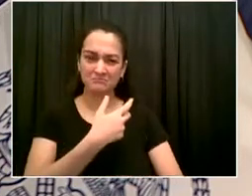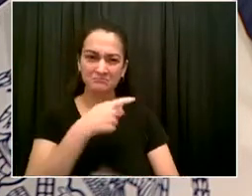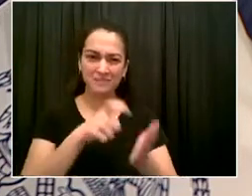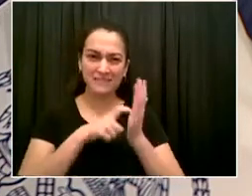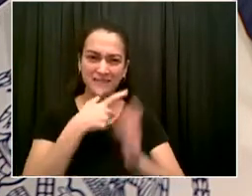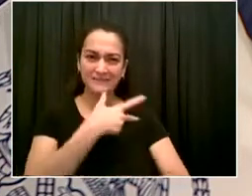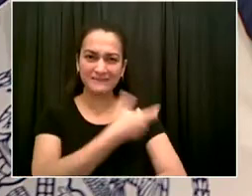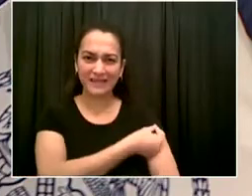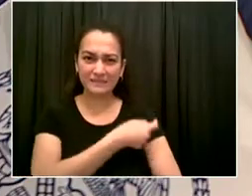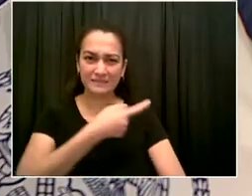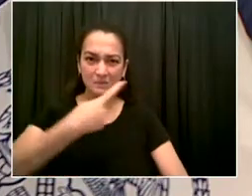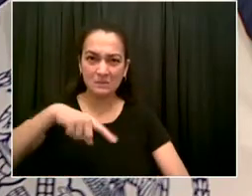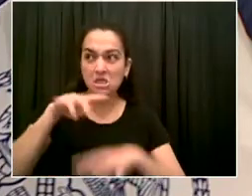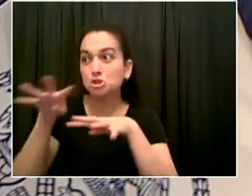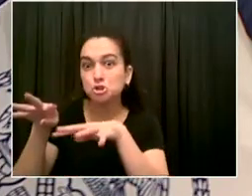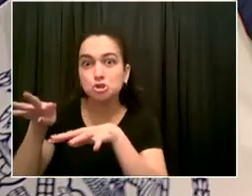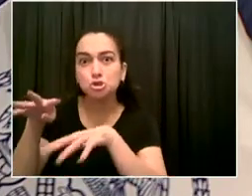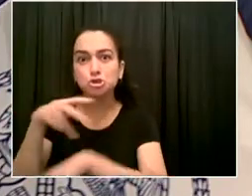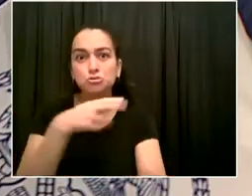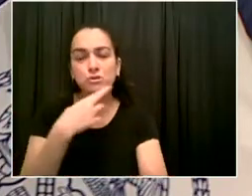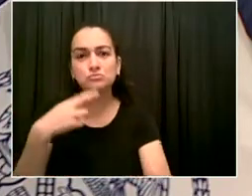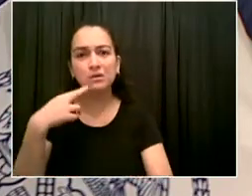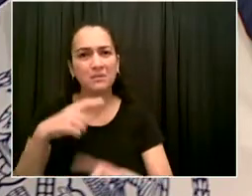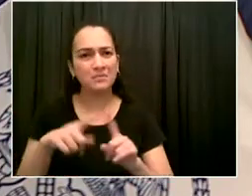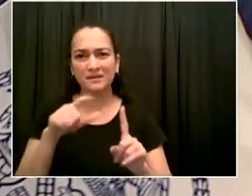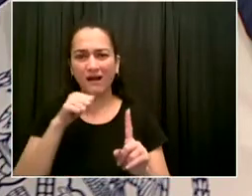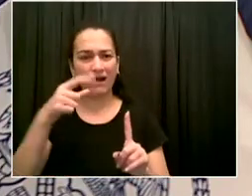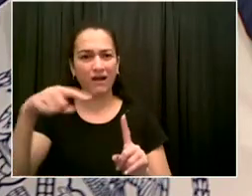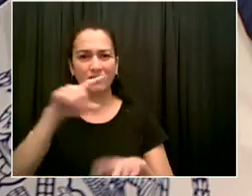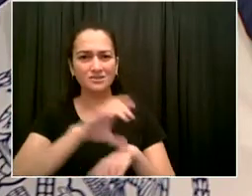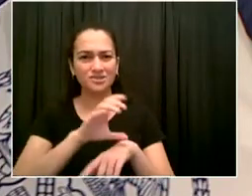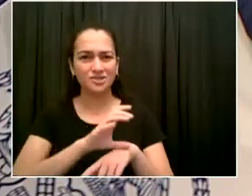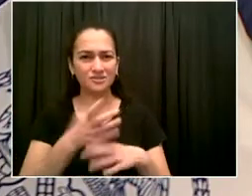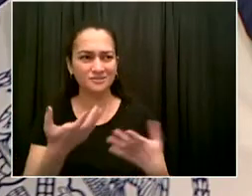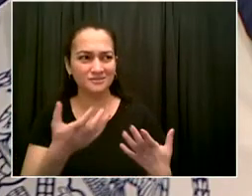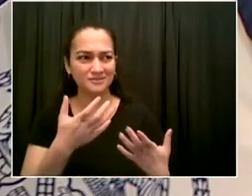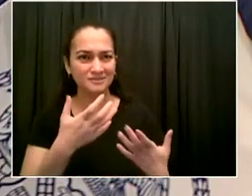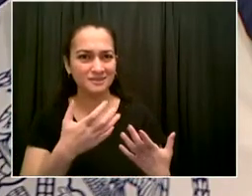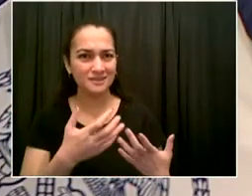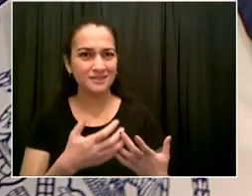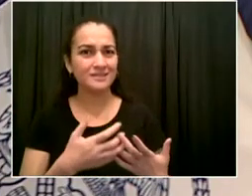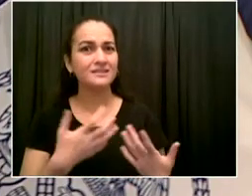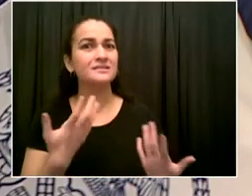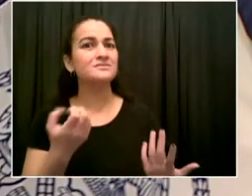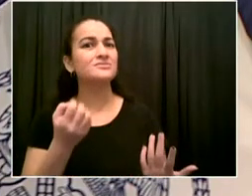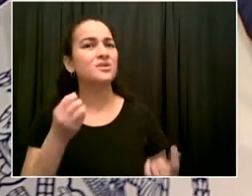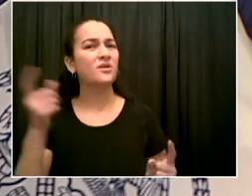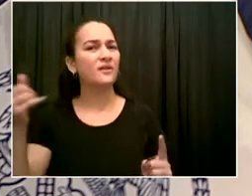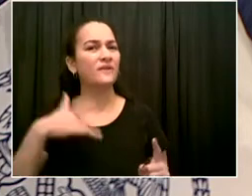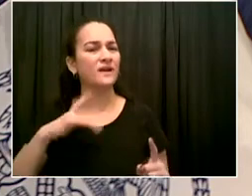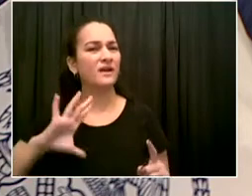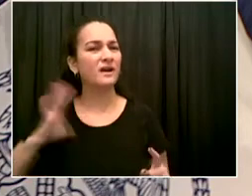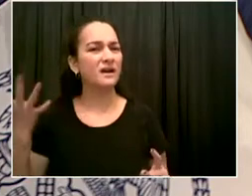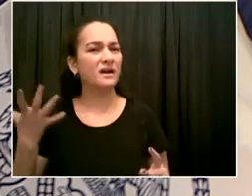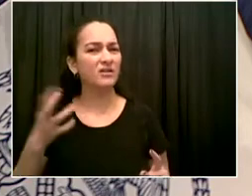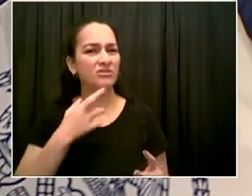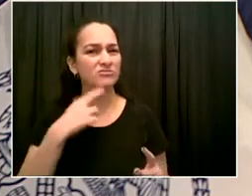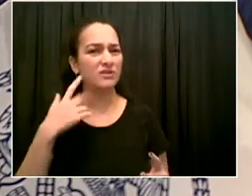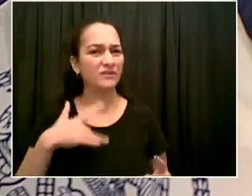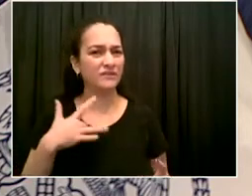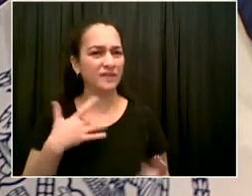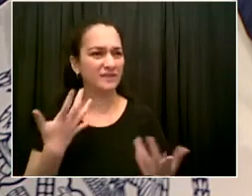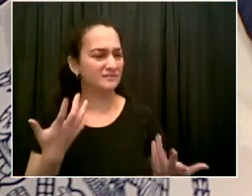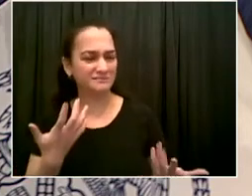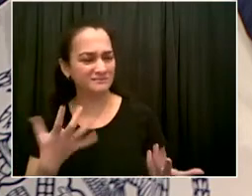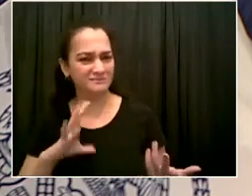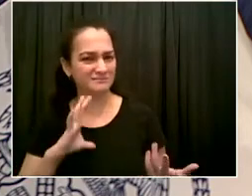restaurant owners that, you know, your executive order is unfairly targeting them and not other indoor locations? Jeff, the minute we